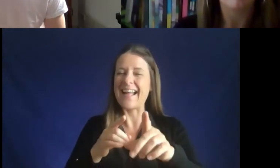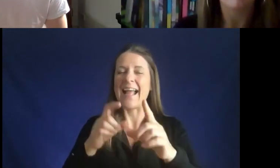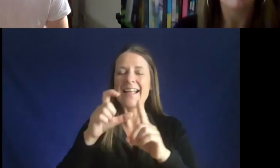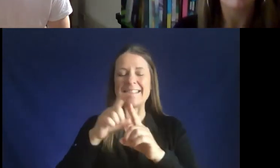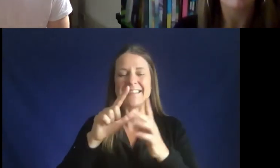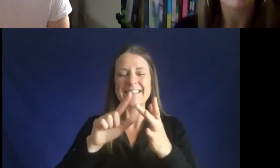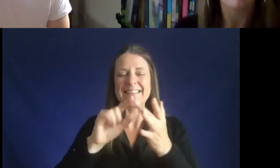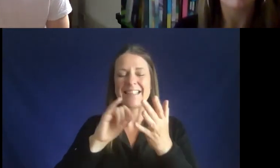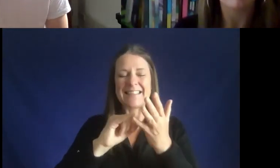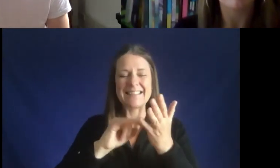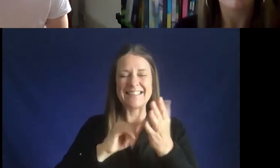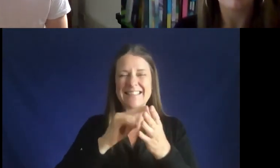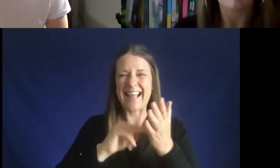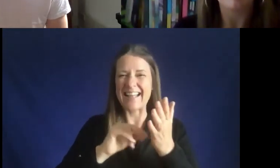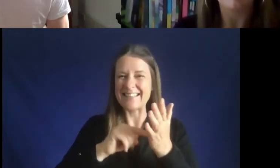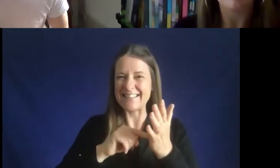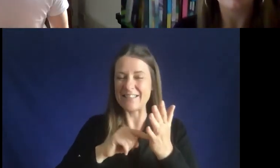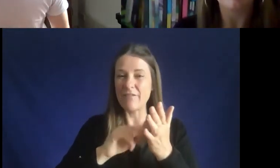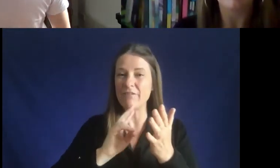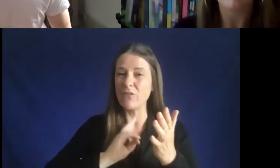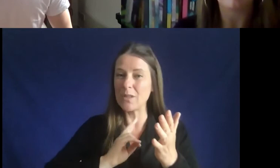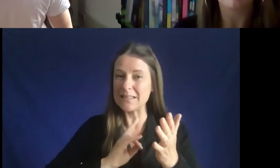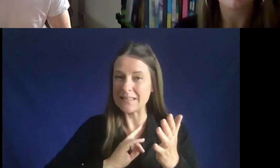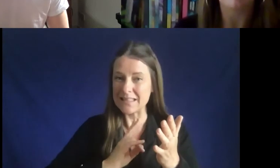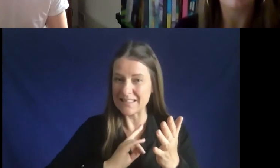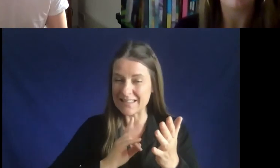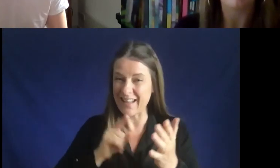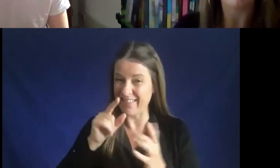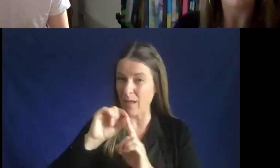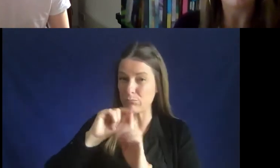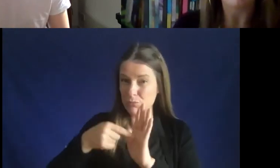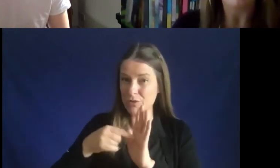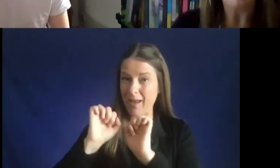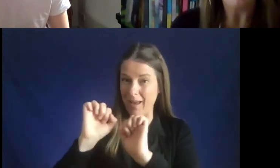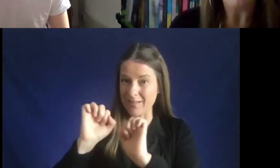from Maria. Thanks, Maria. Distant Voices was a project that,